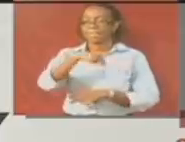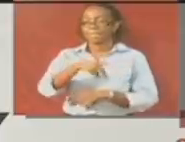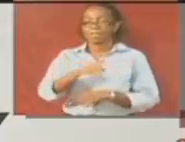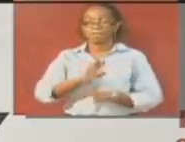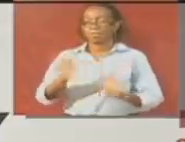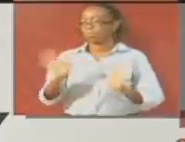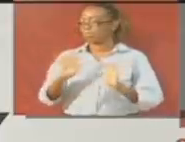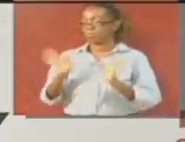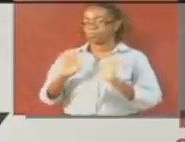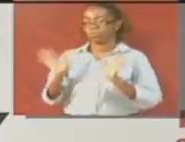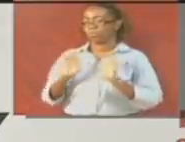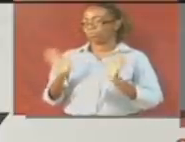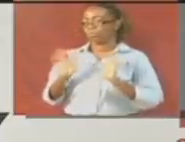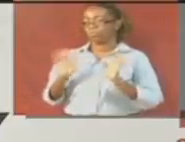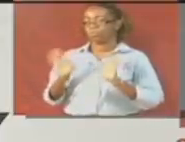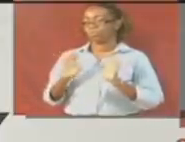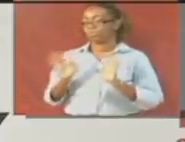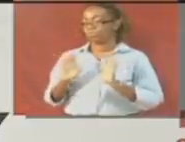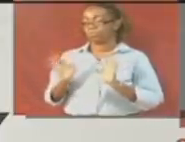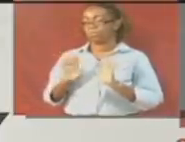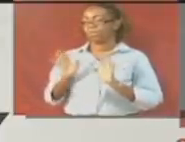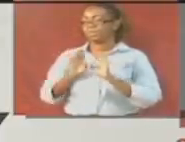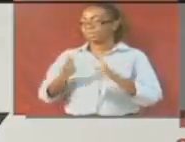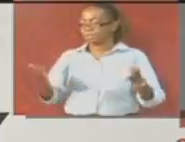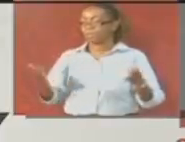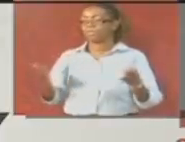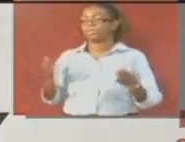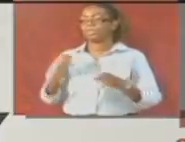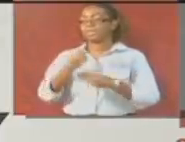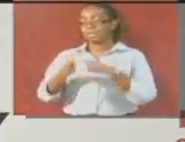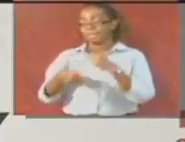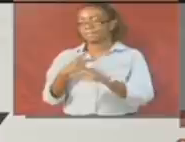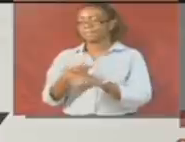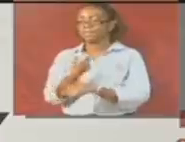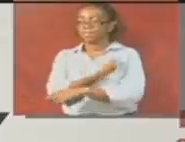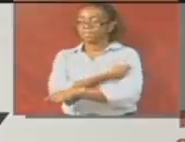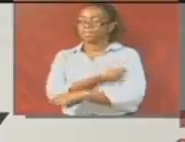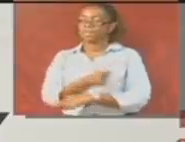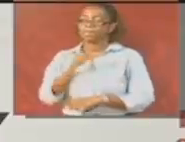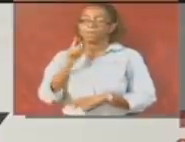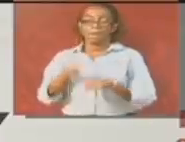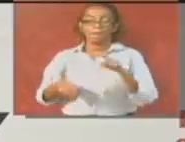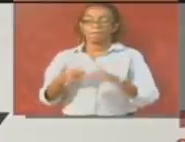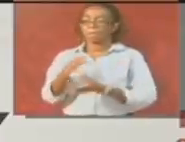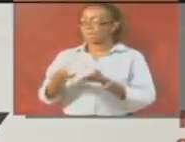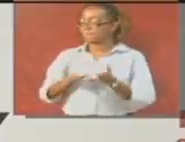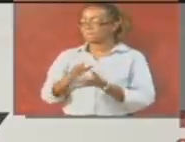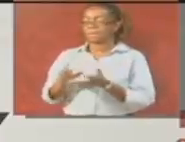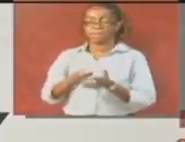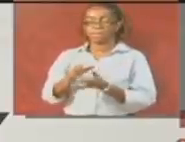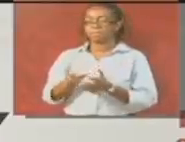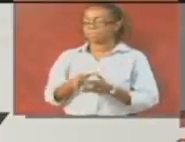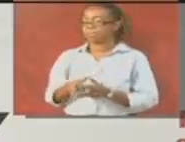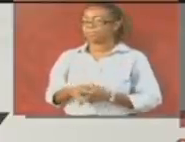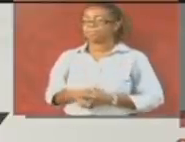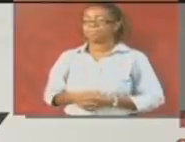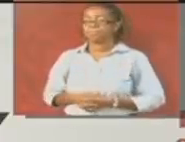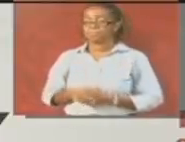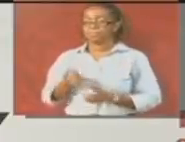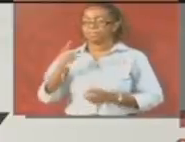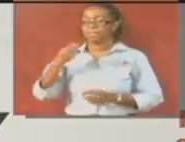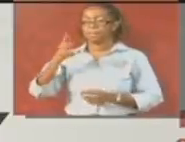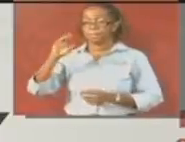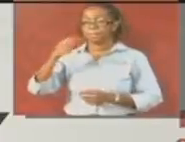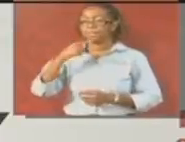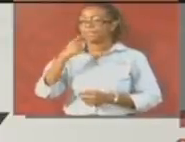The different vaccines have different profiles in terms of how your immune system responds to them, and the WHO recommends that you